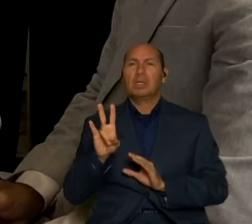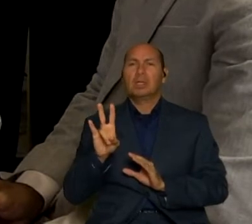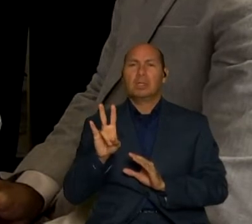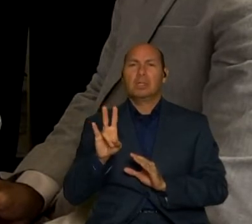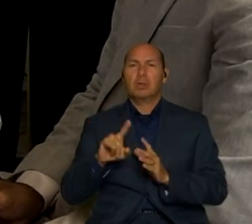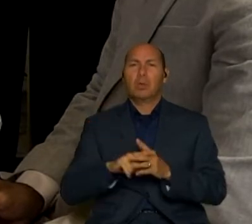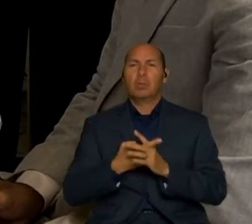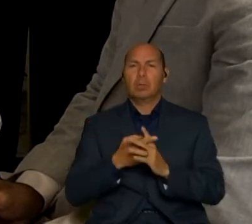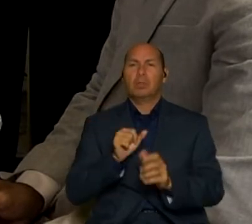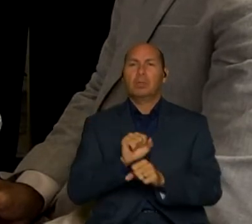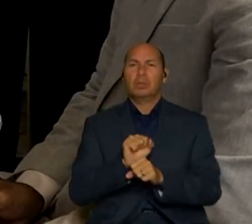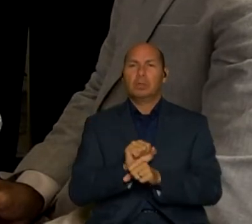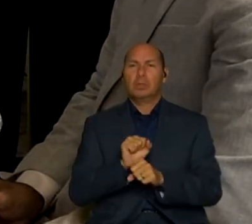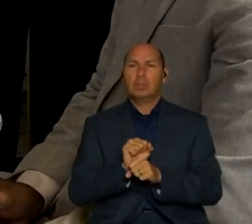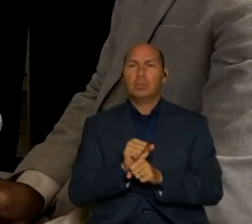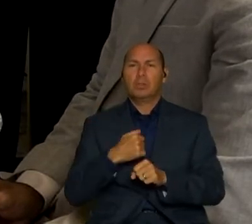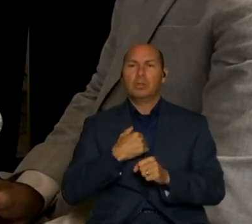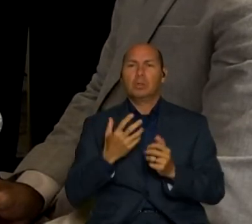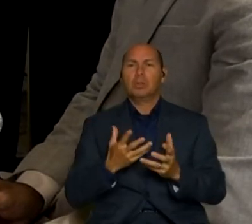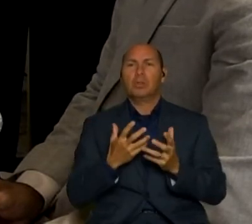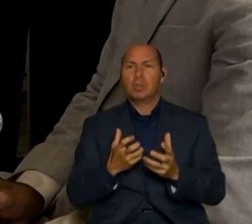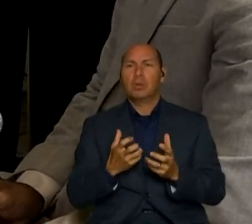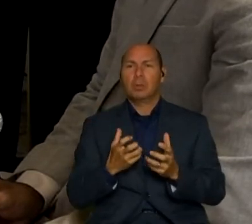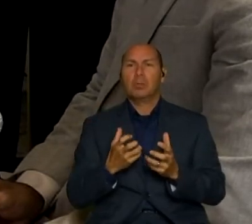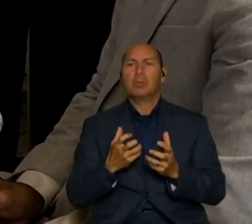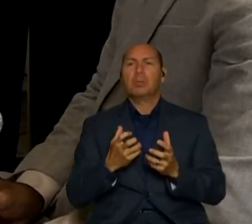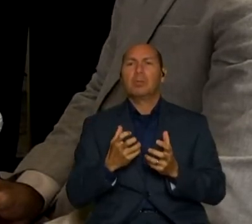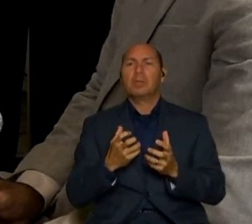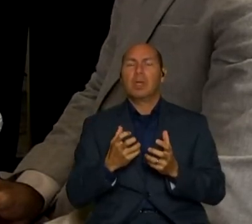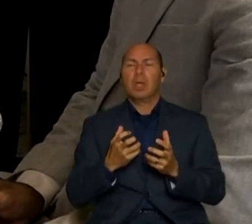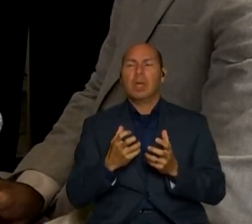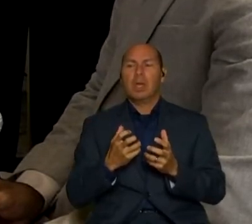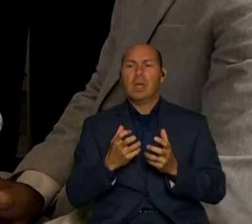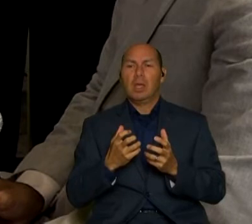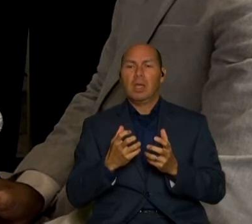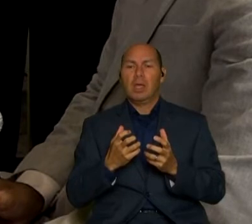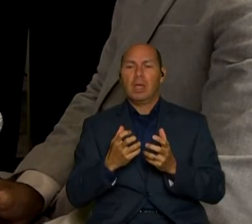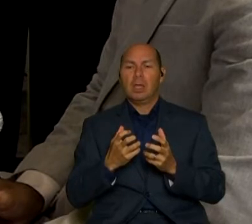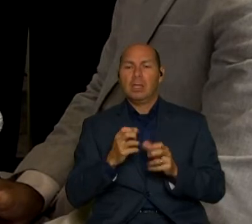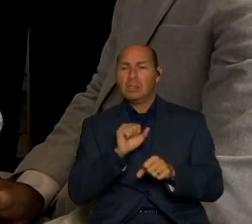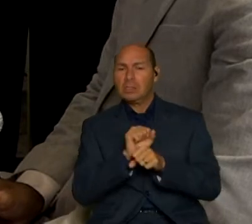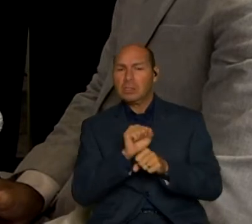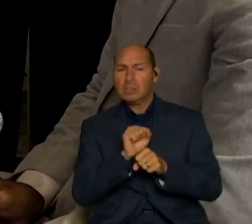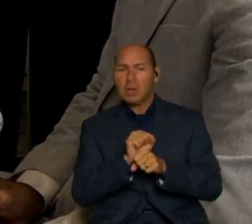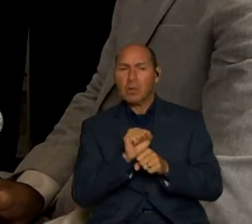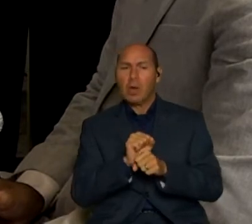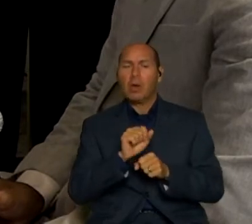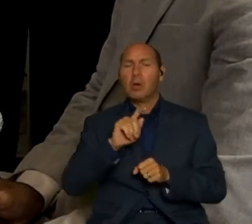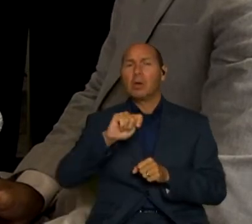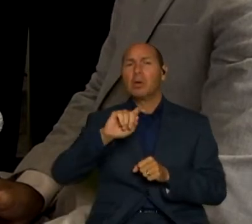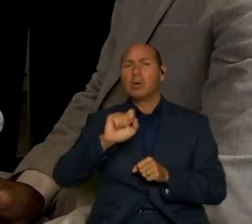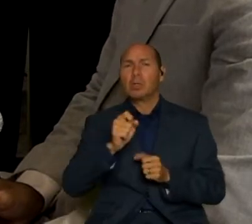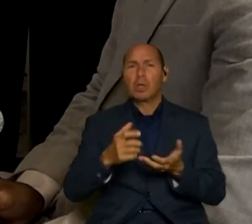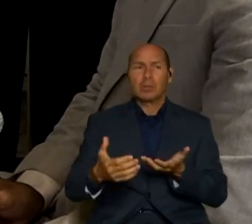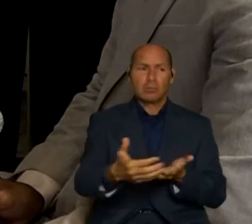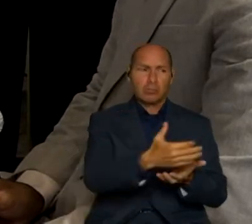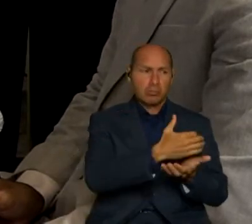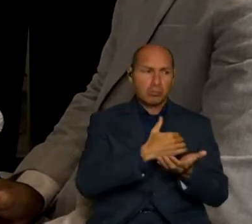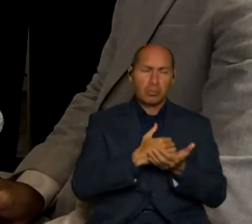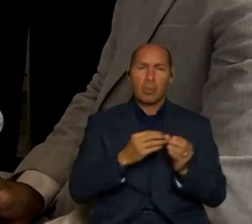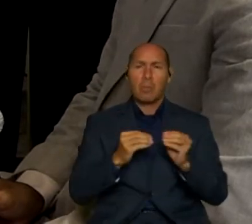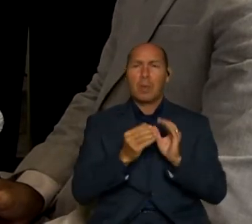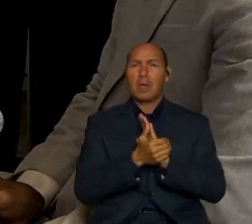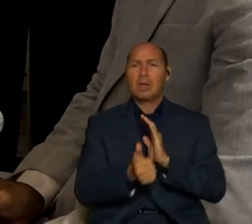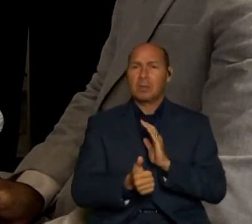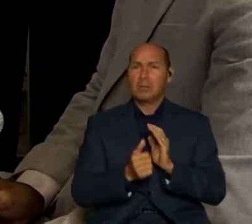able to make a more effective tax collection efforts through our people, having more personnel